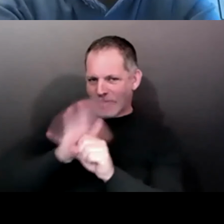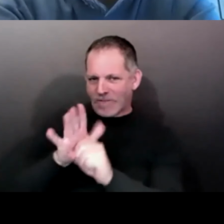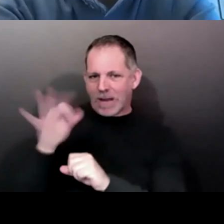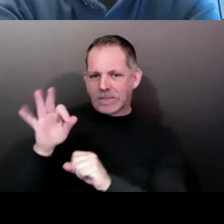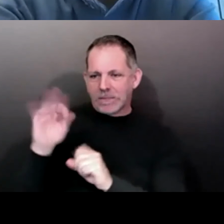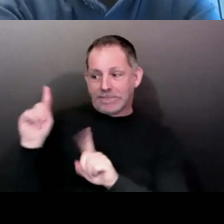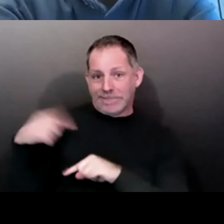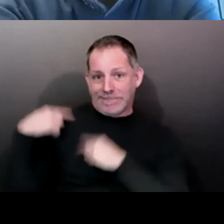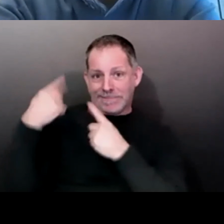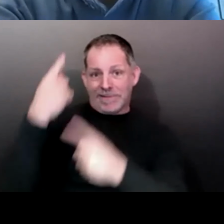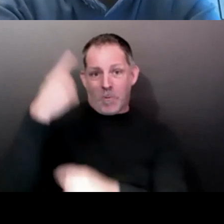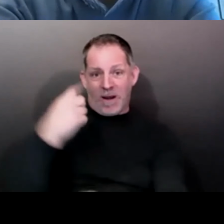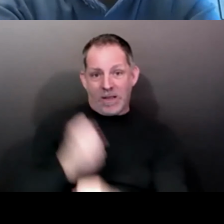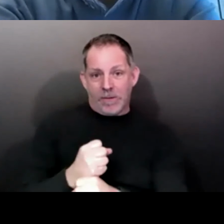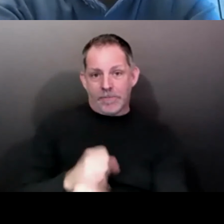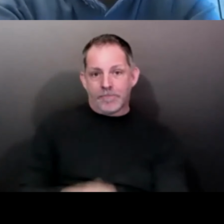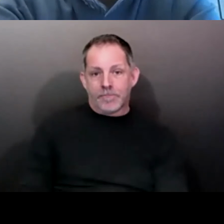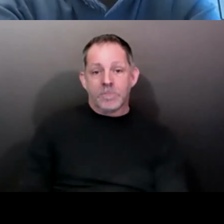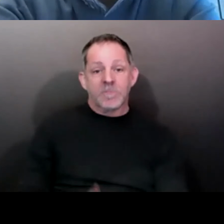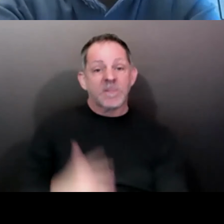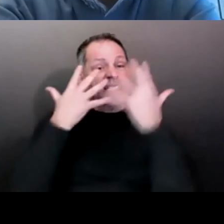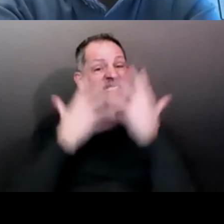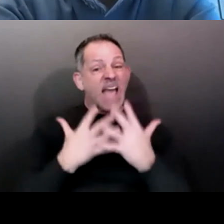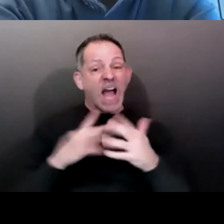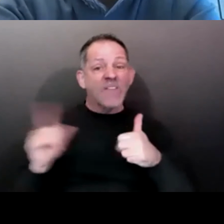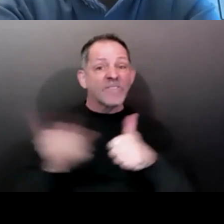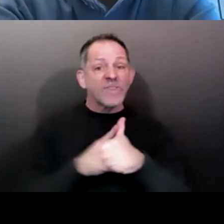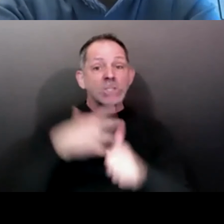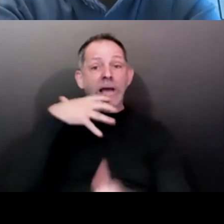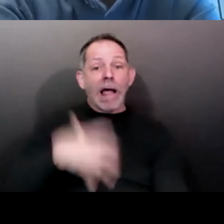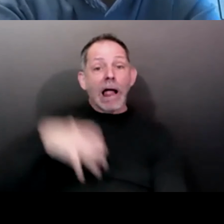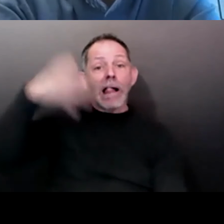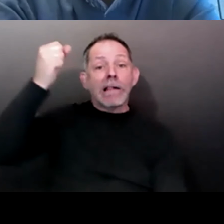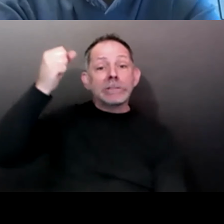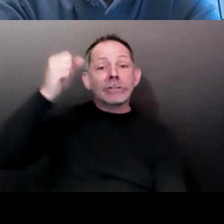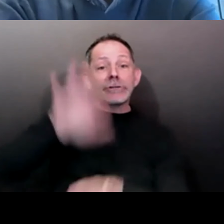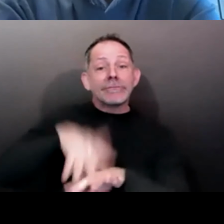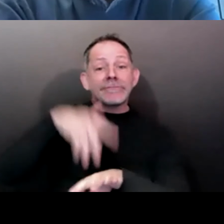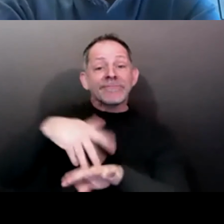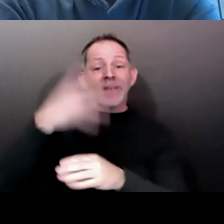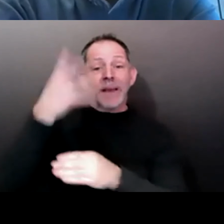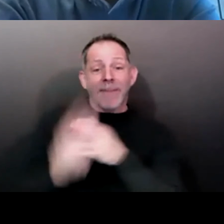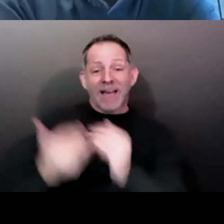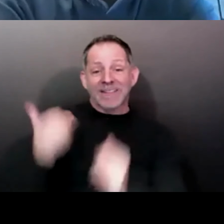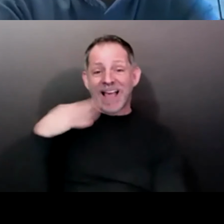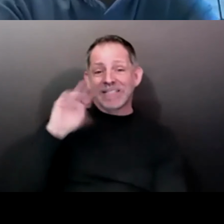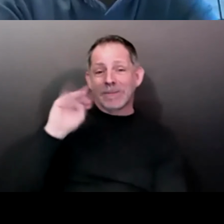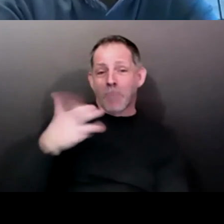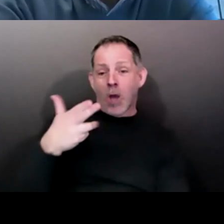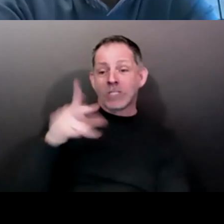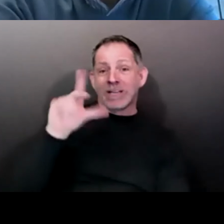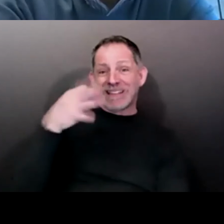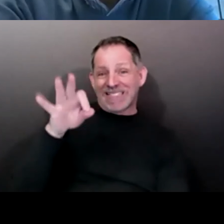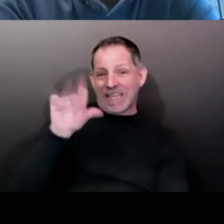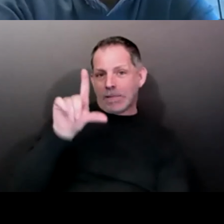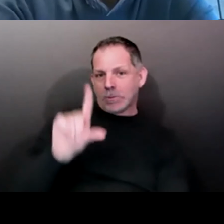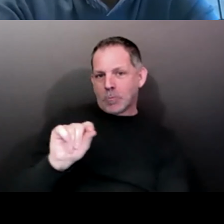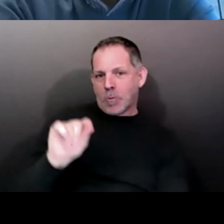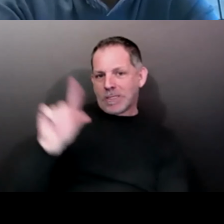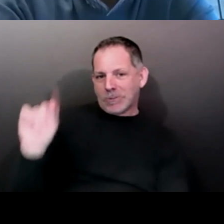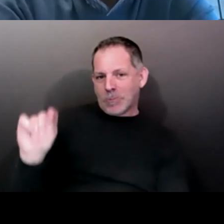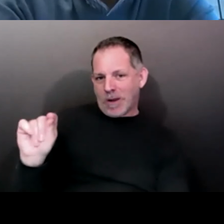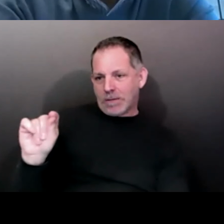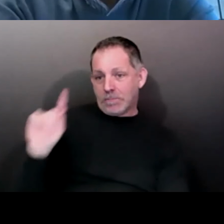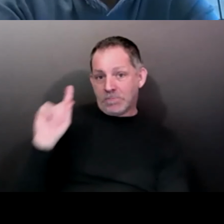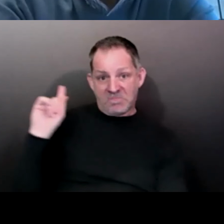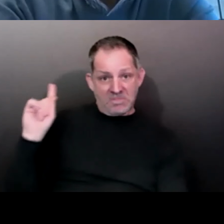first elder passed away on March 19th of 2020, and we've lost 7 elders since the beginning